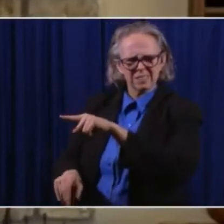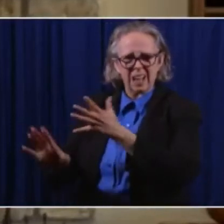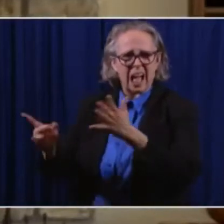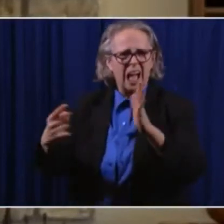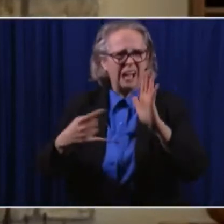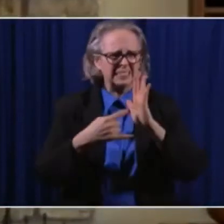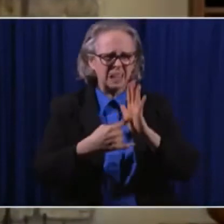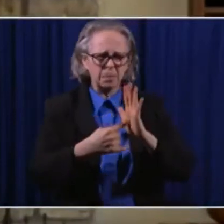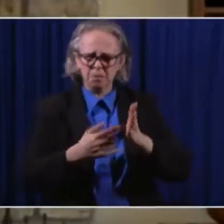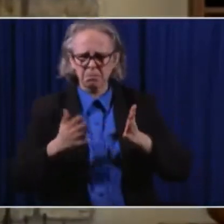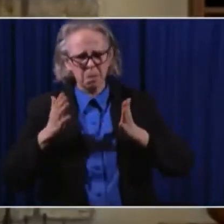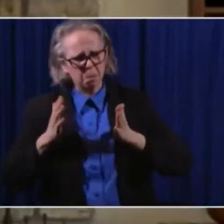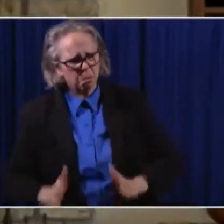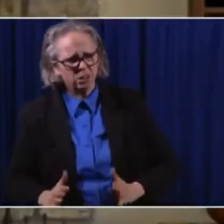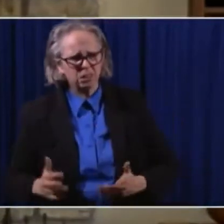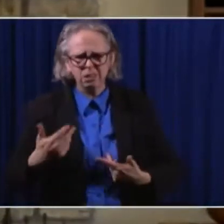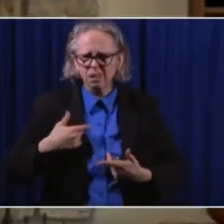group,